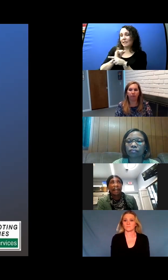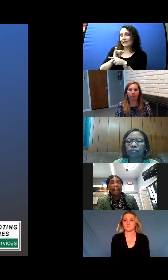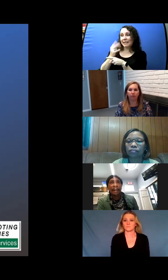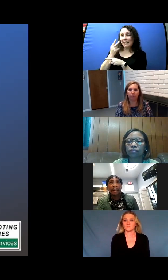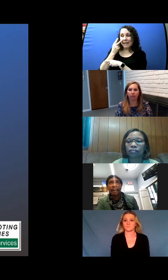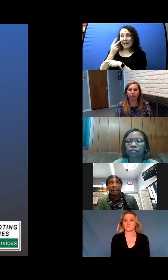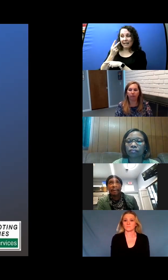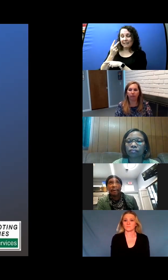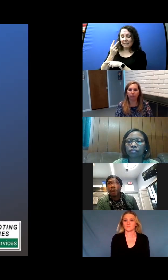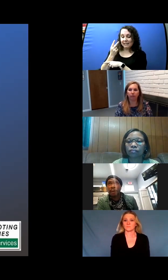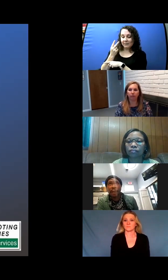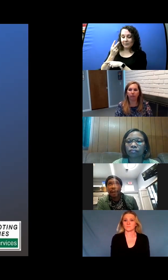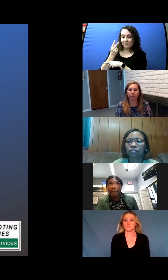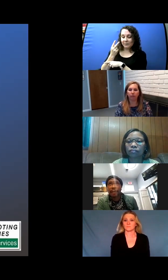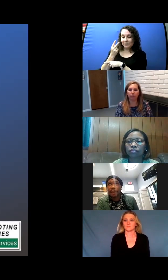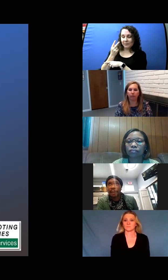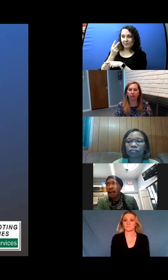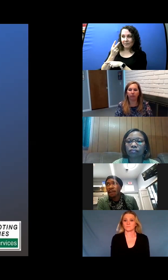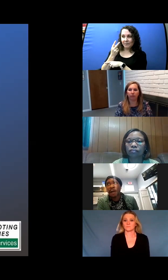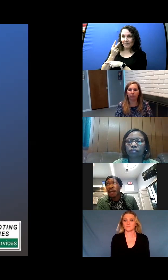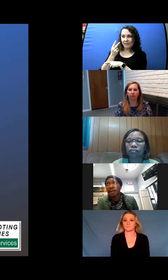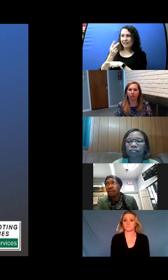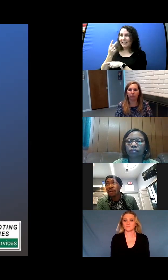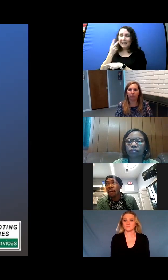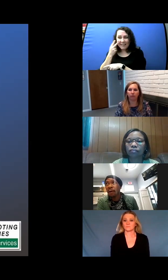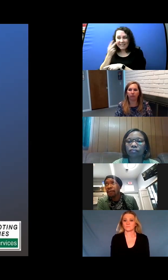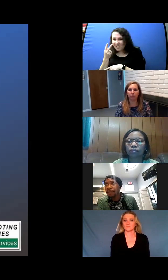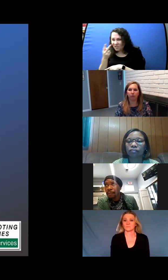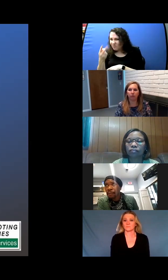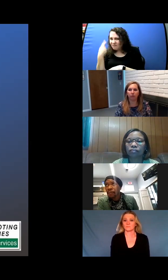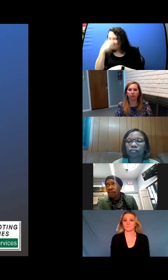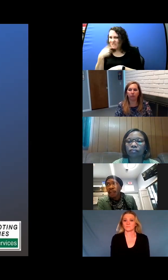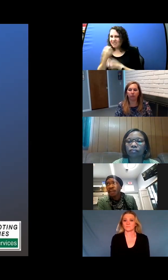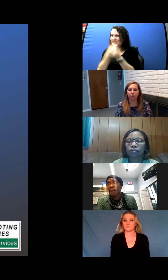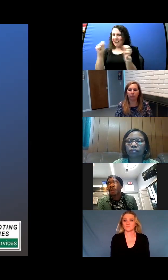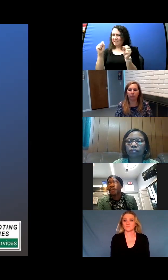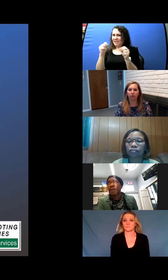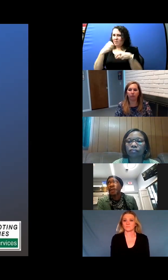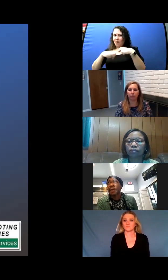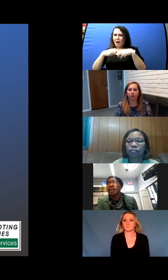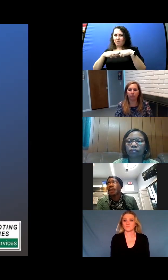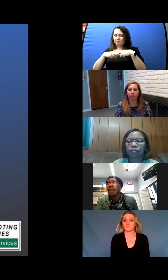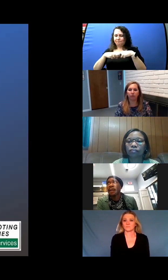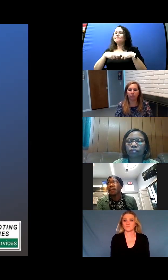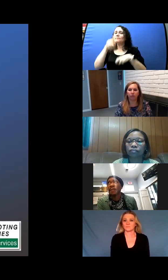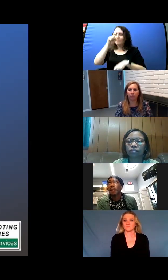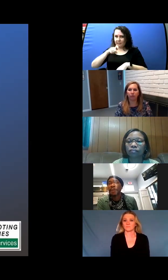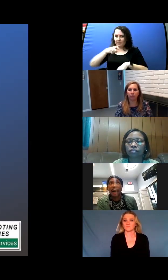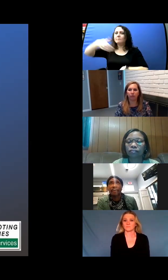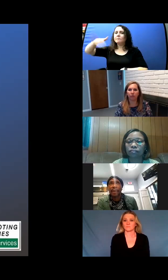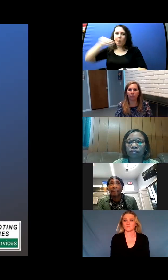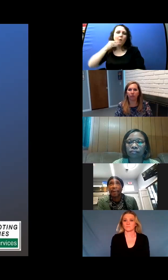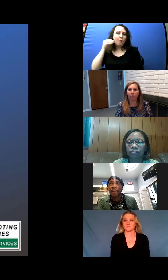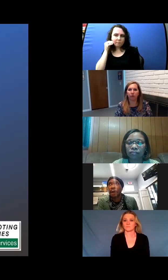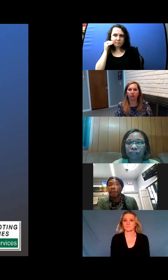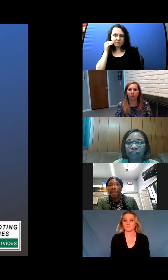looking, or you look like a safety hazard, I'm gonna ask you to go home. It's no different than